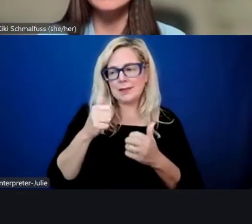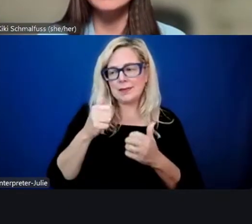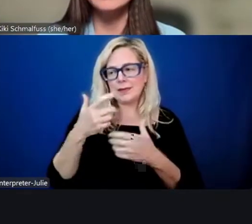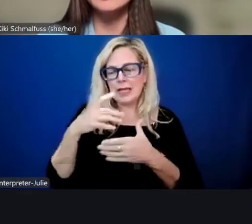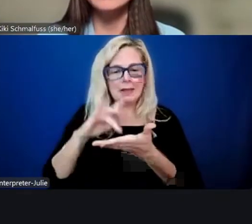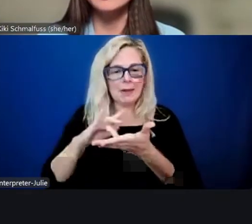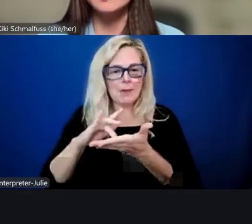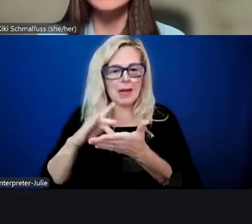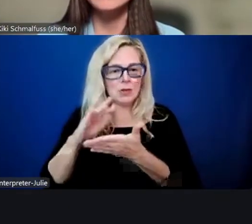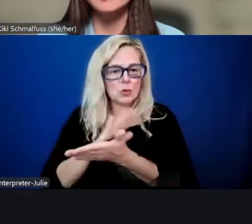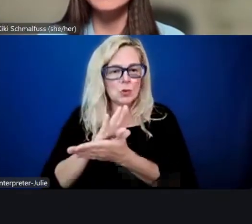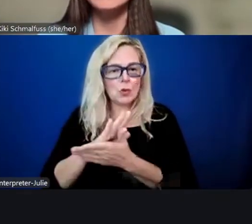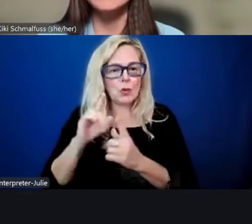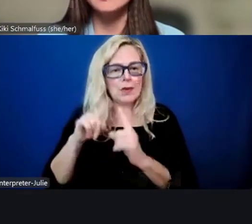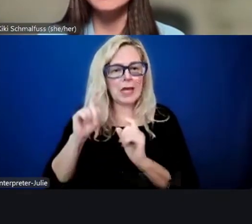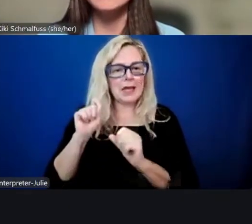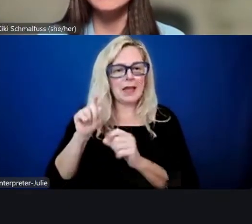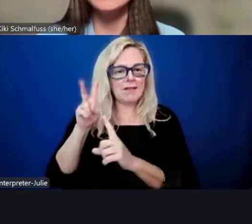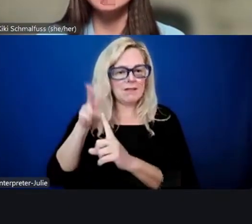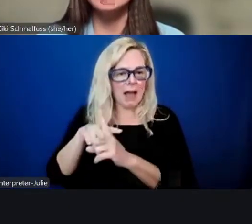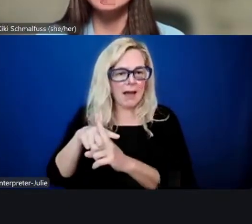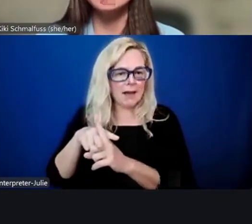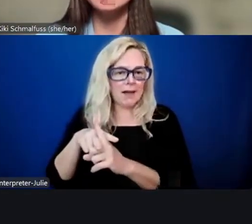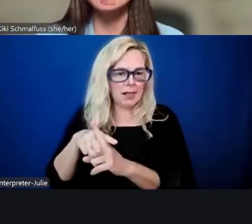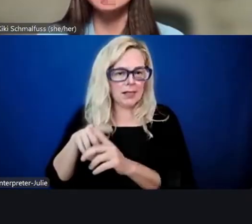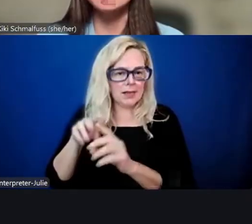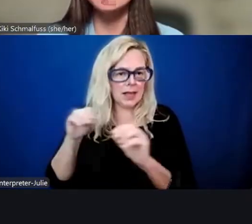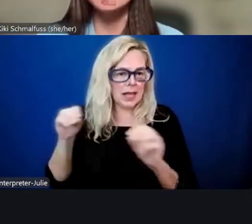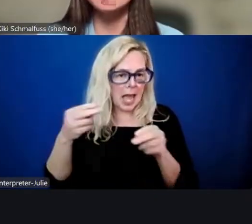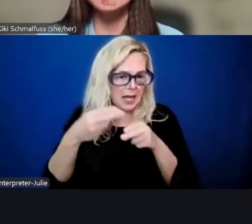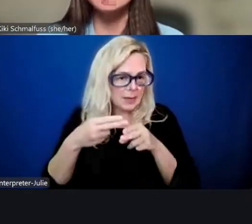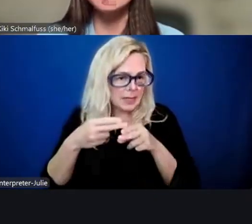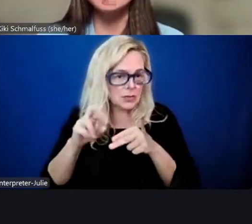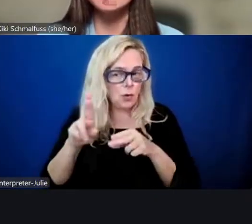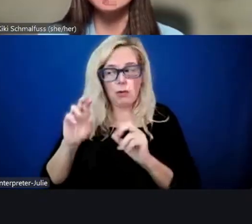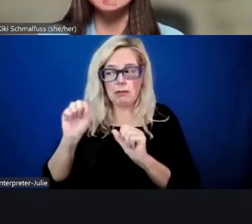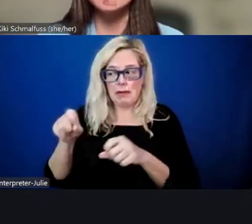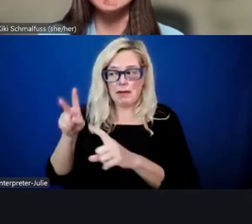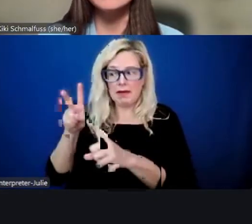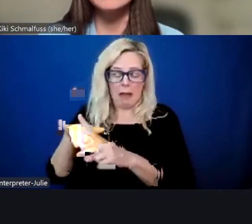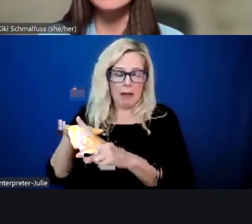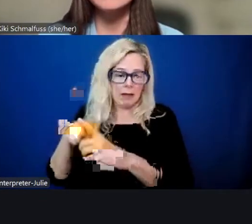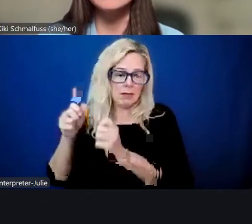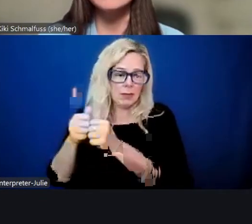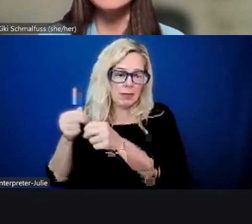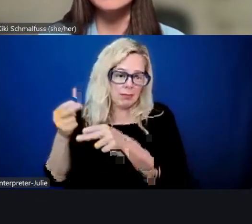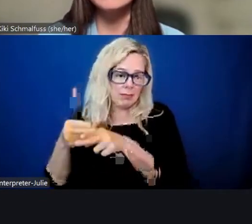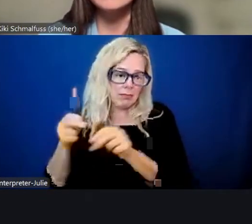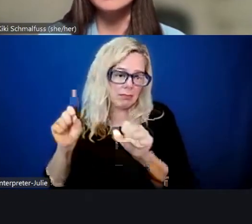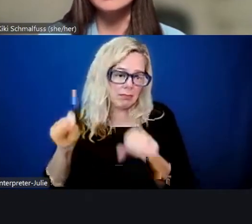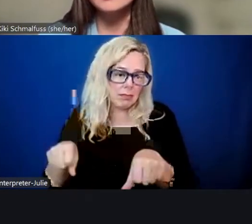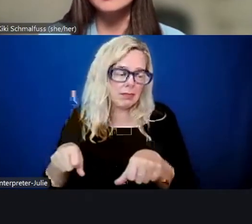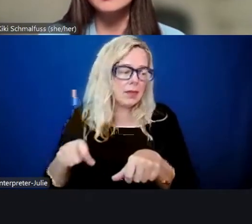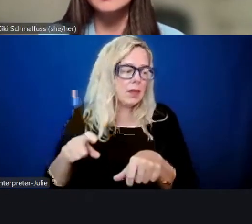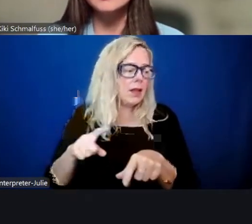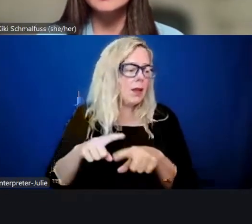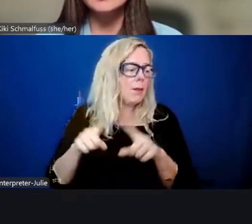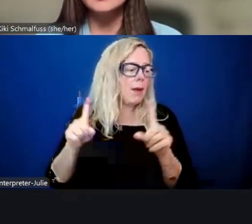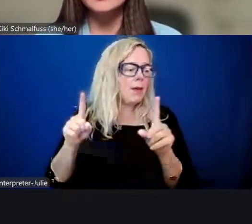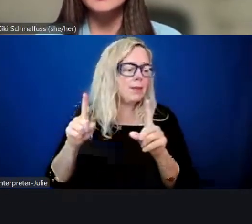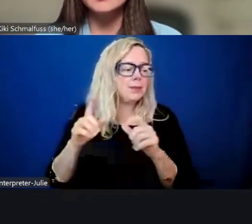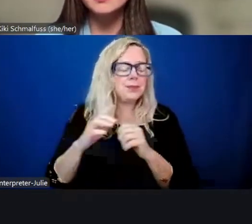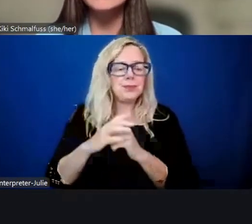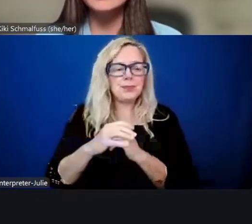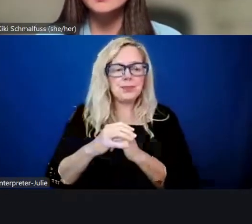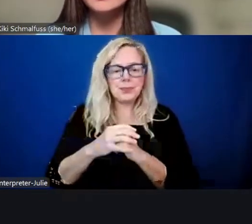or named reports. And, I think what I learned from that is I was actually the only House staff member on